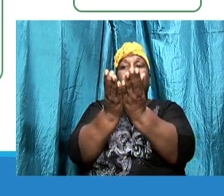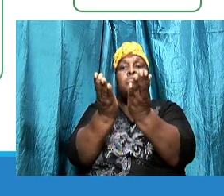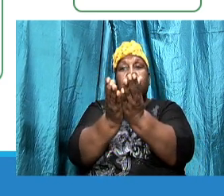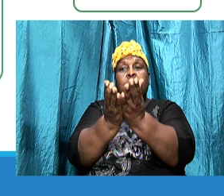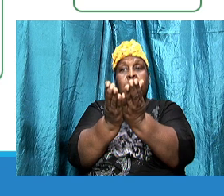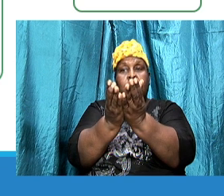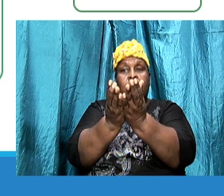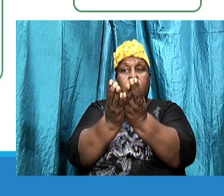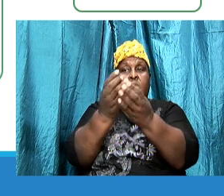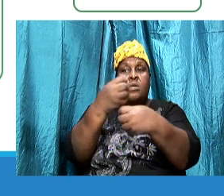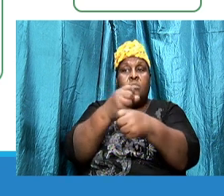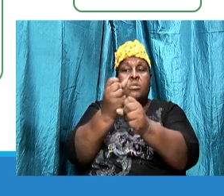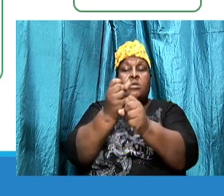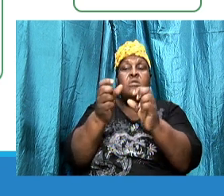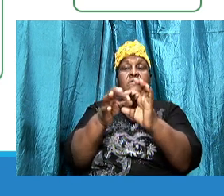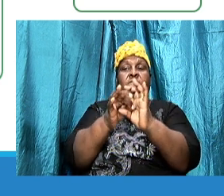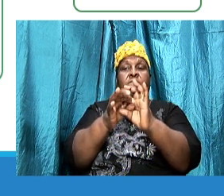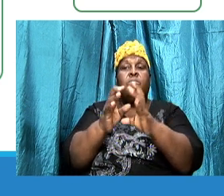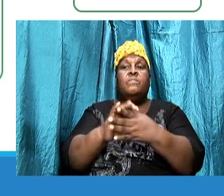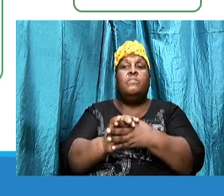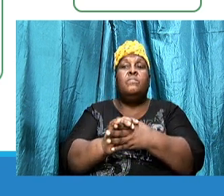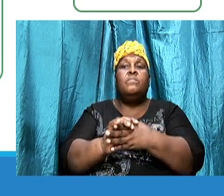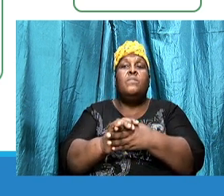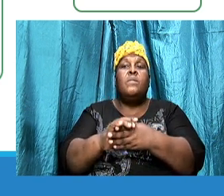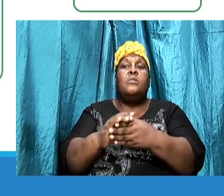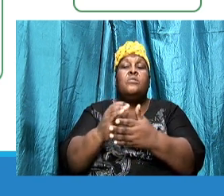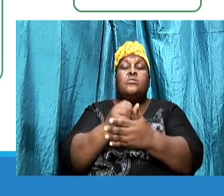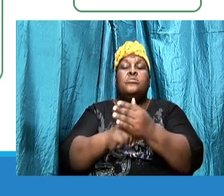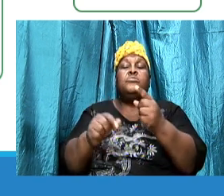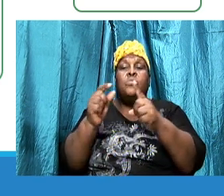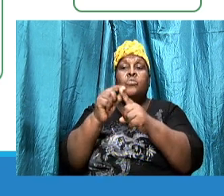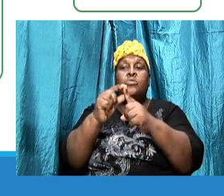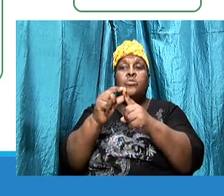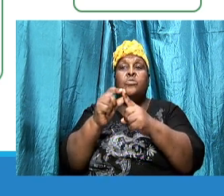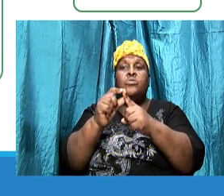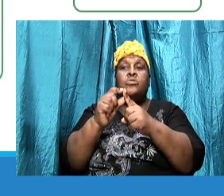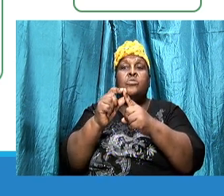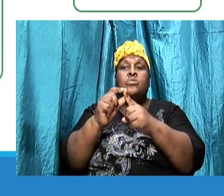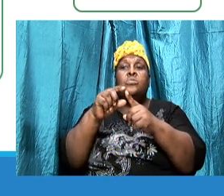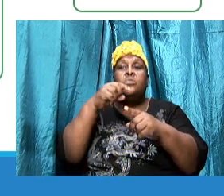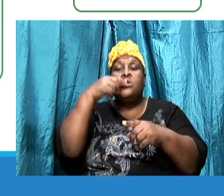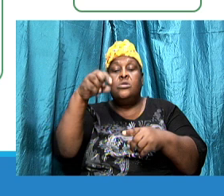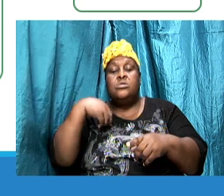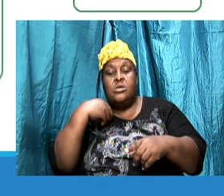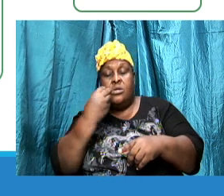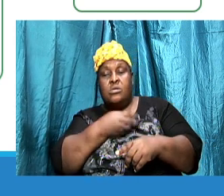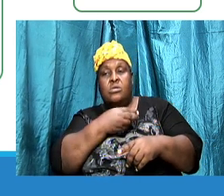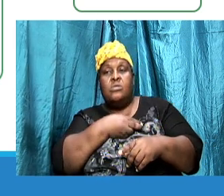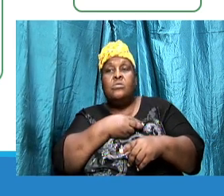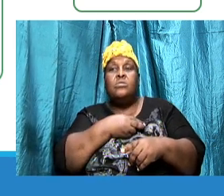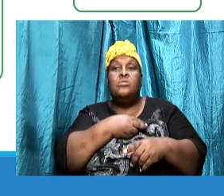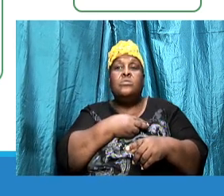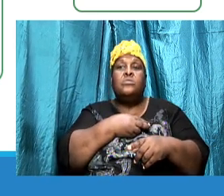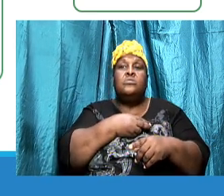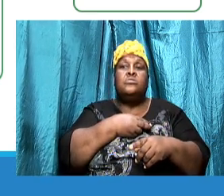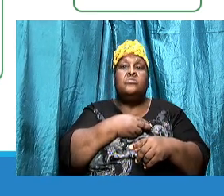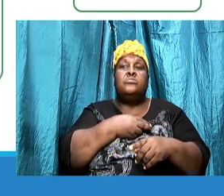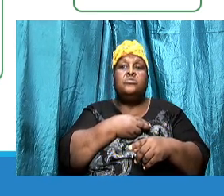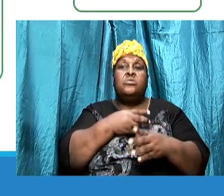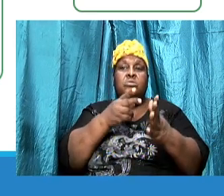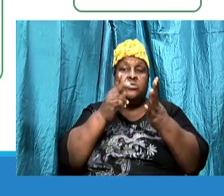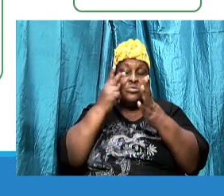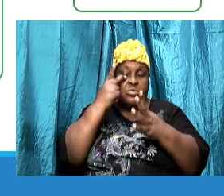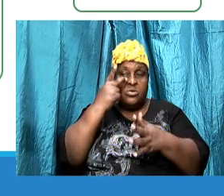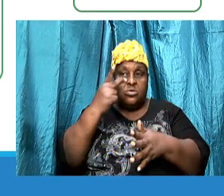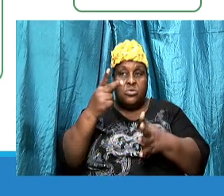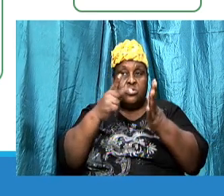to, that gives a good picture of, you know, the city of